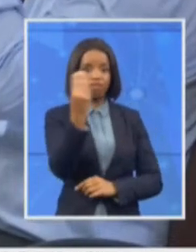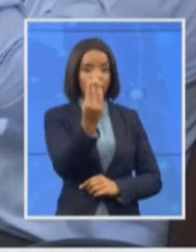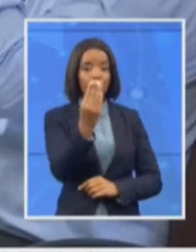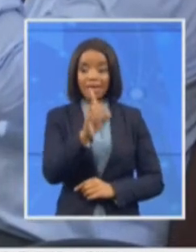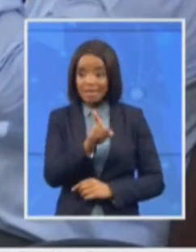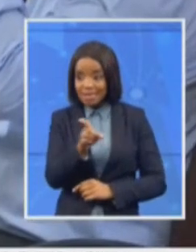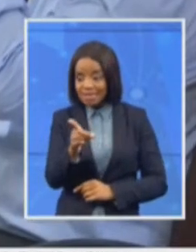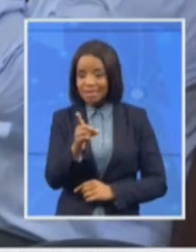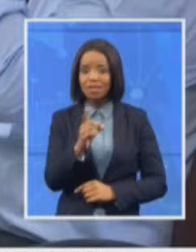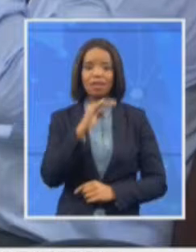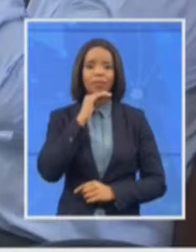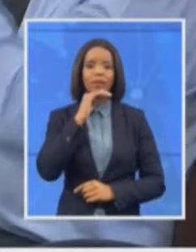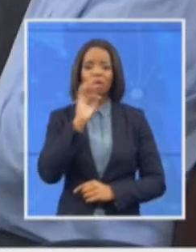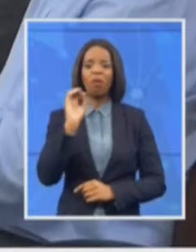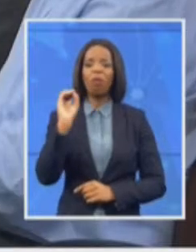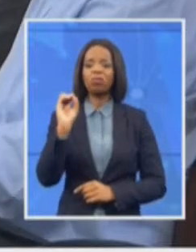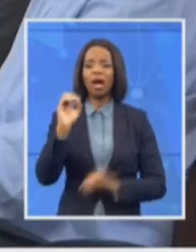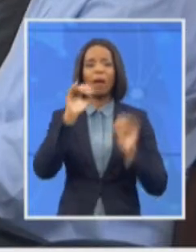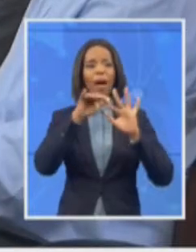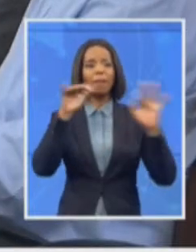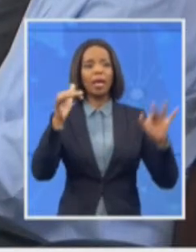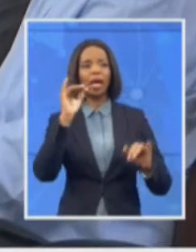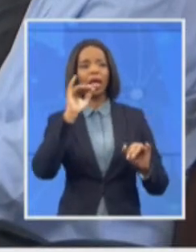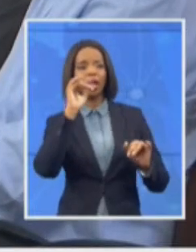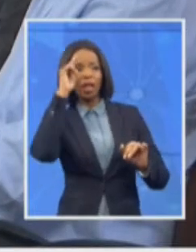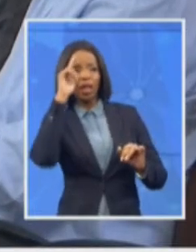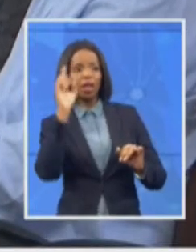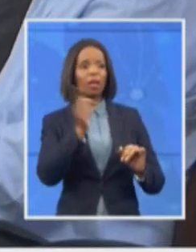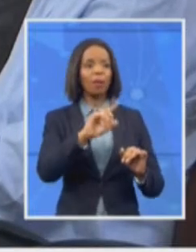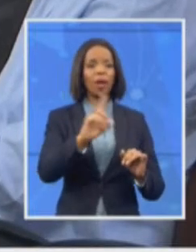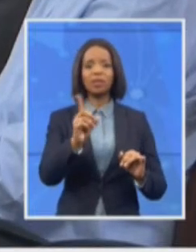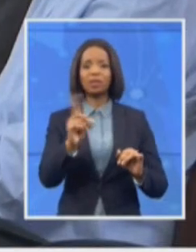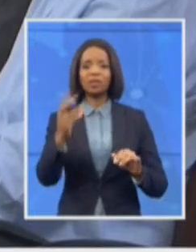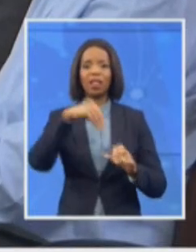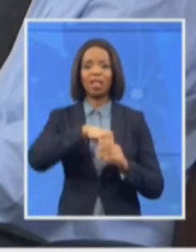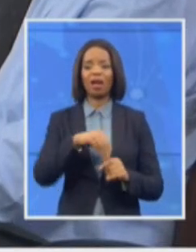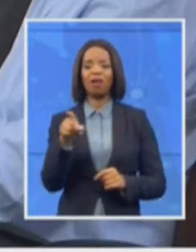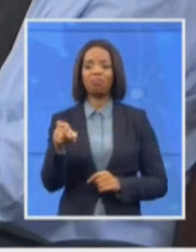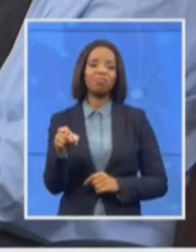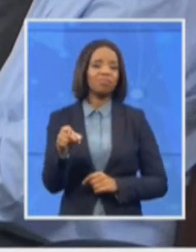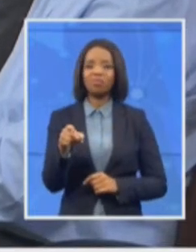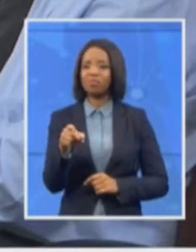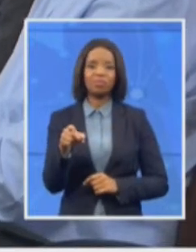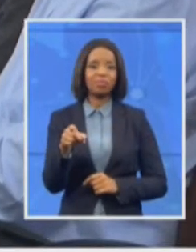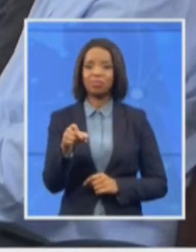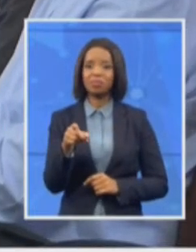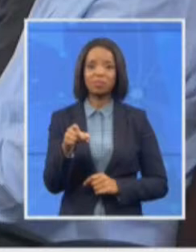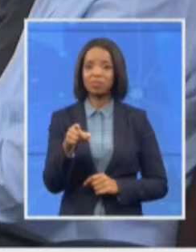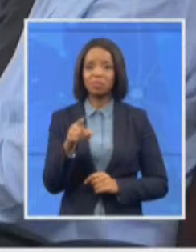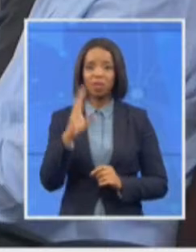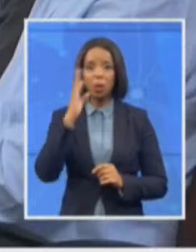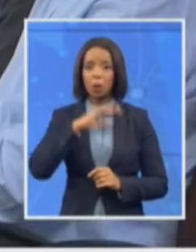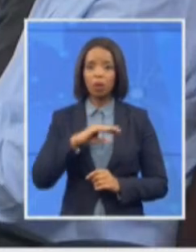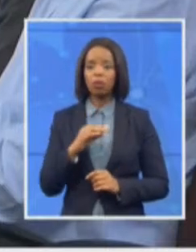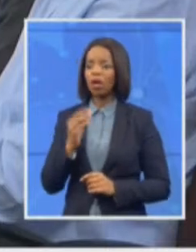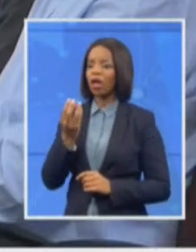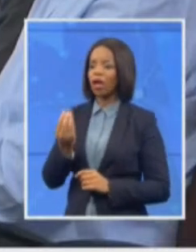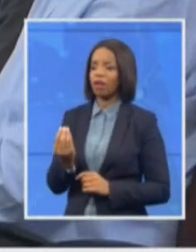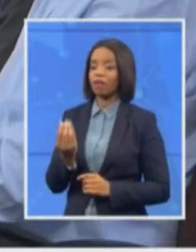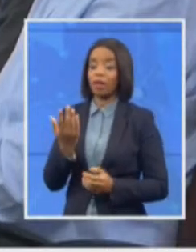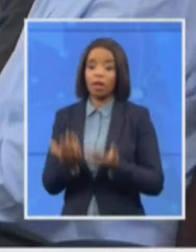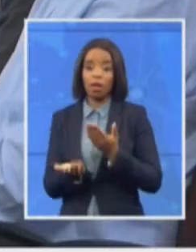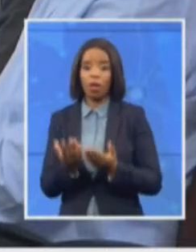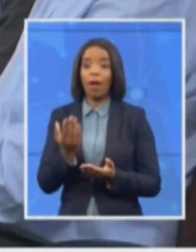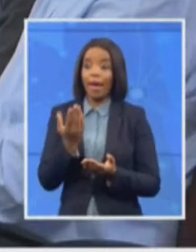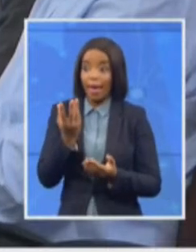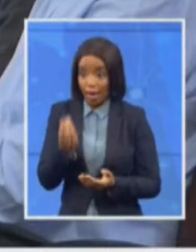side to it. It's a simple private entity, and there's no. Well, it may or may not, because they may be harming, and I'm just speculating.